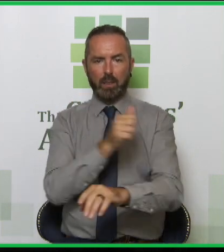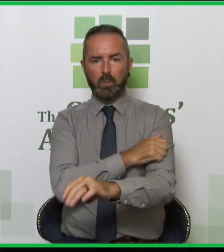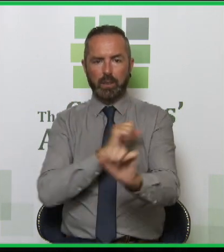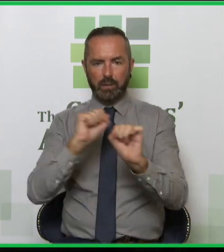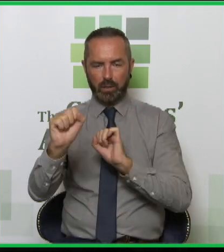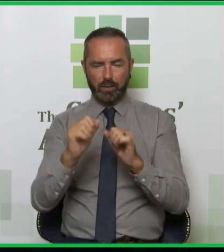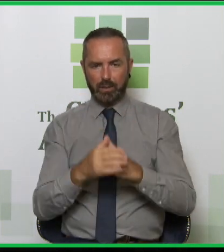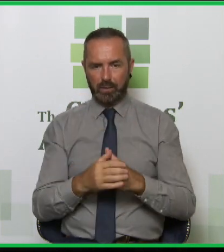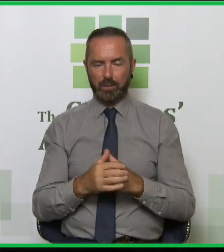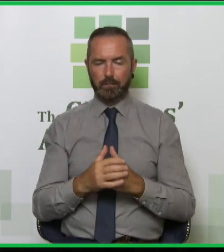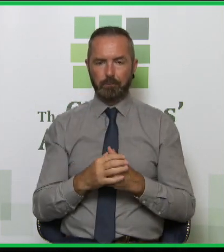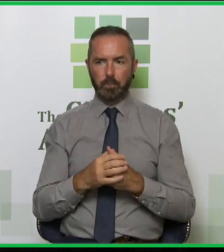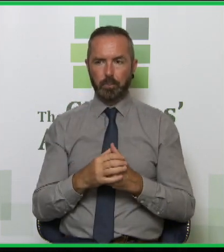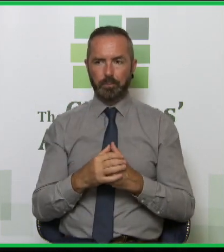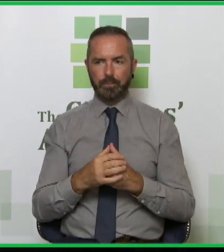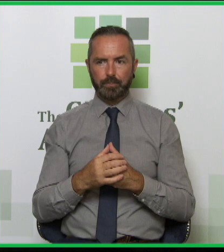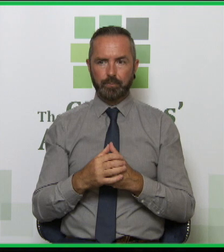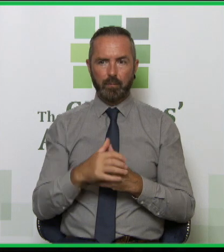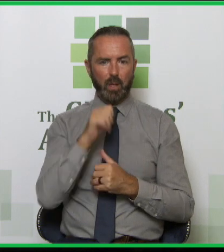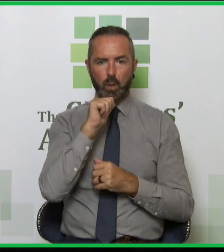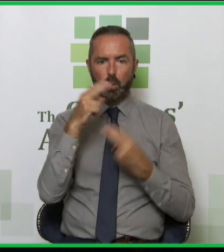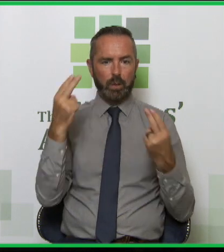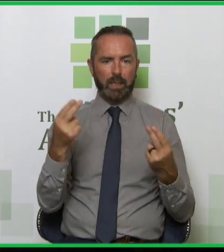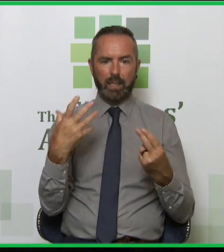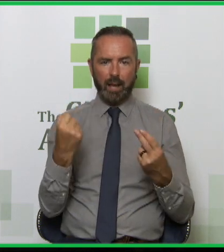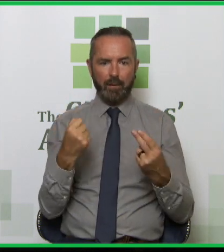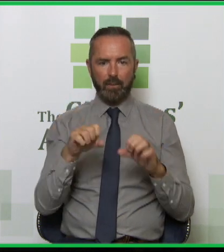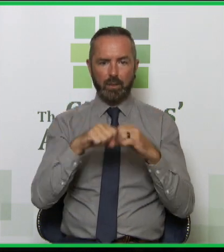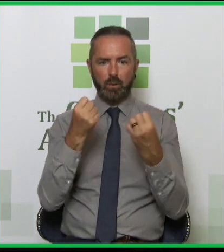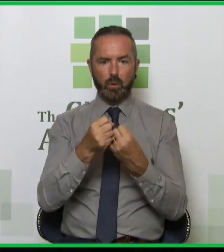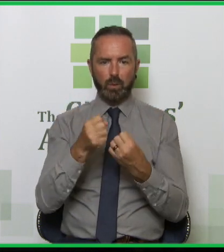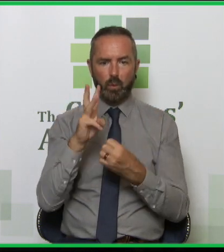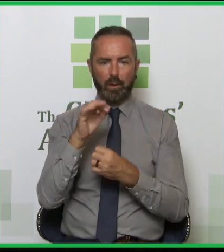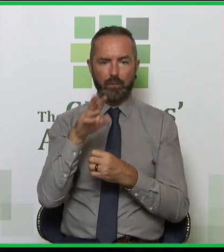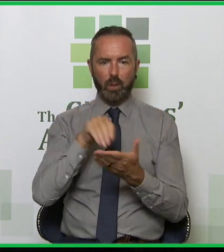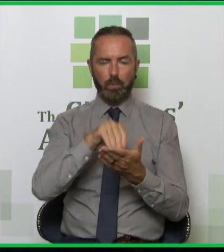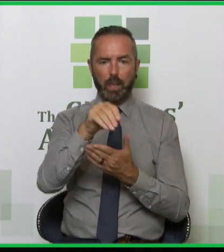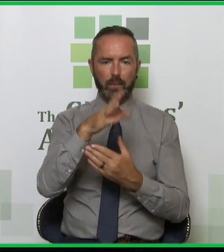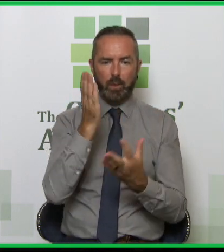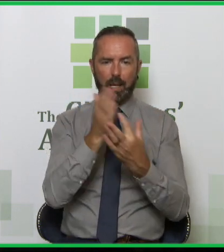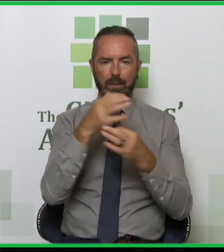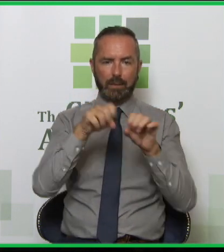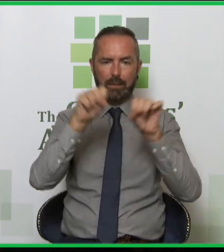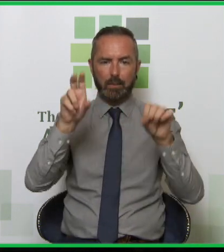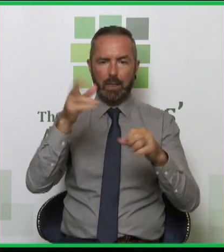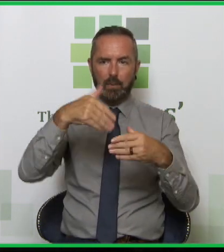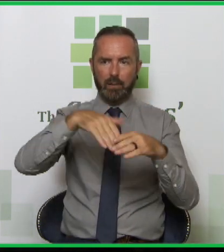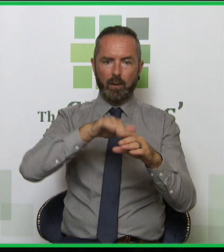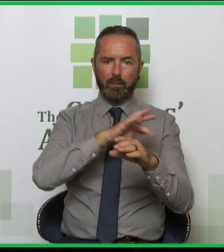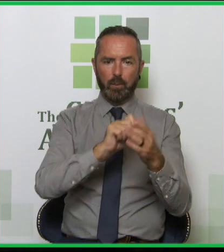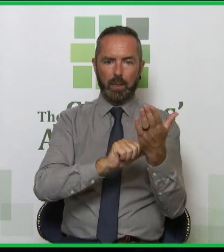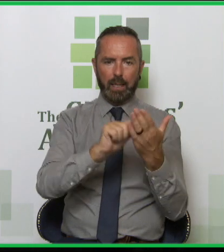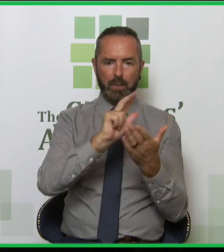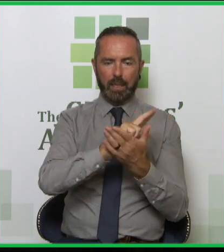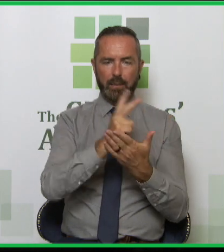and other services. And they don't need to be in receipt of an underlying social welfare payment to access the CE scheme, and they can participate, as I said, from the age of